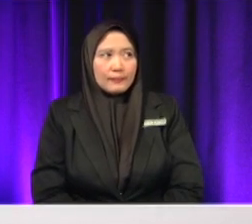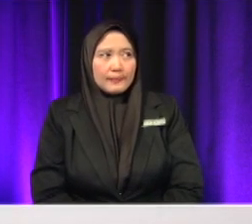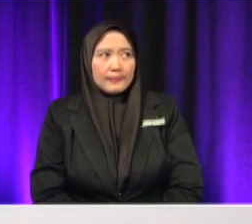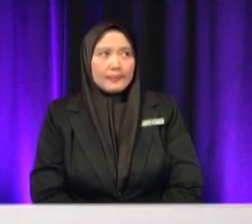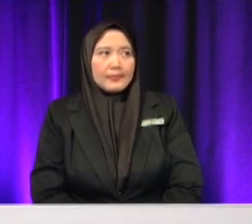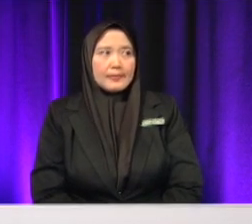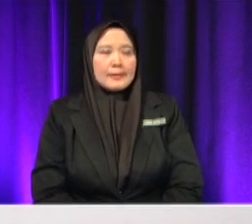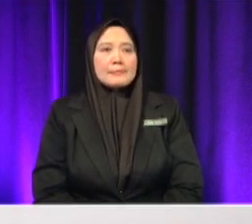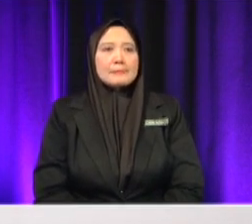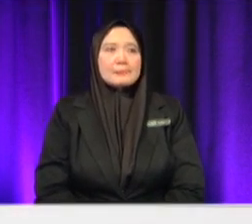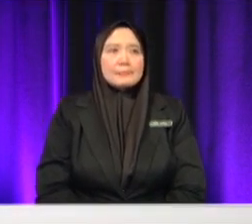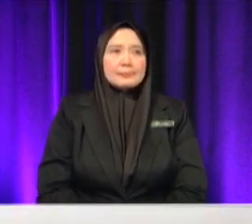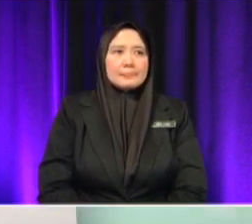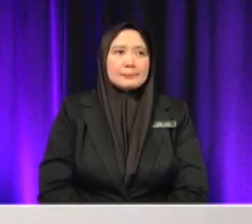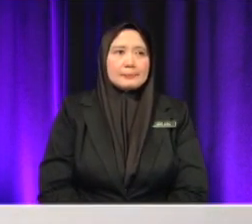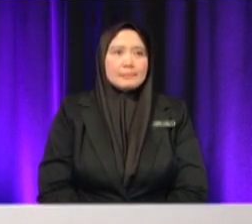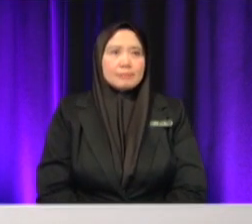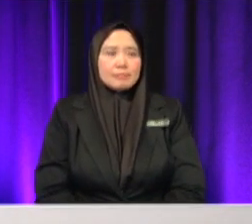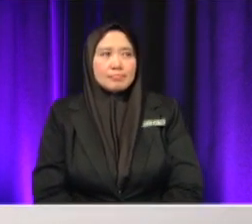Okay, sure, Adriana.